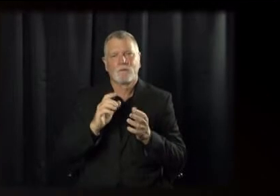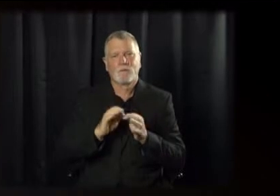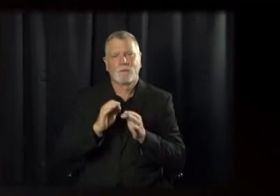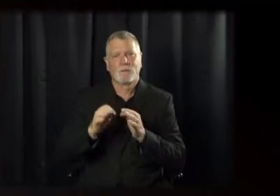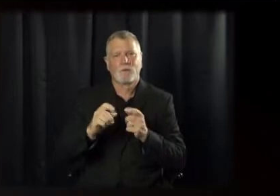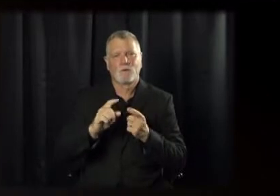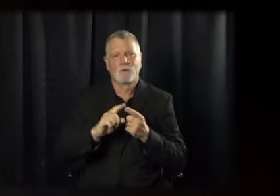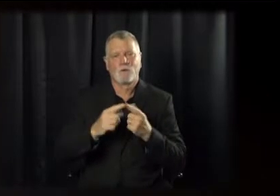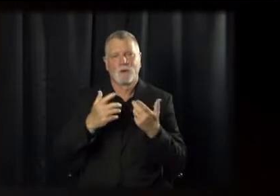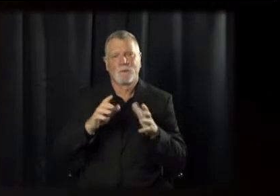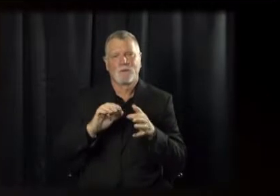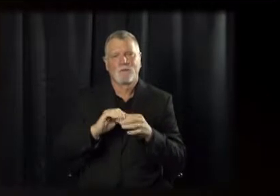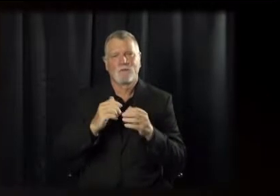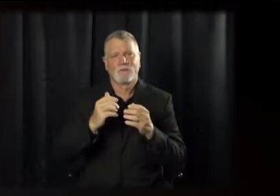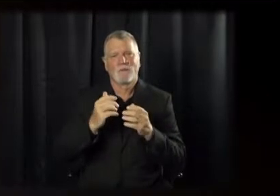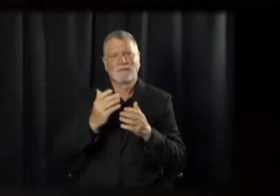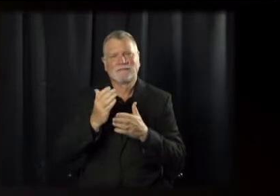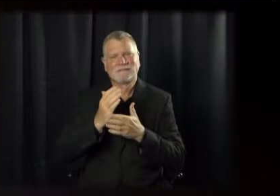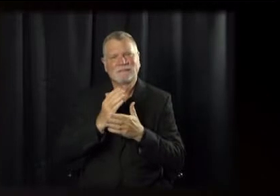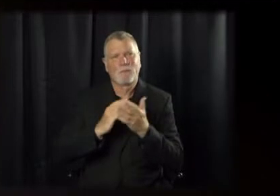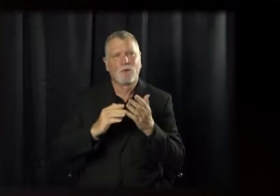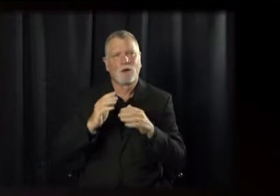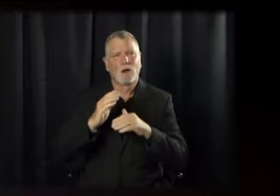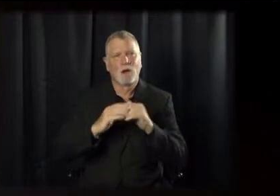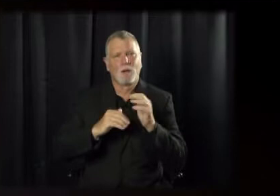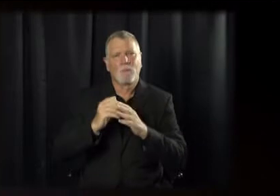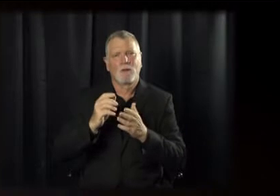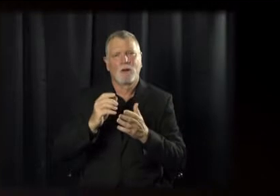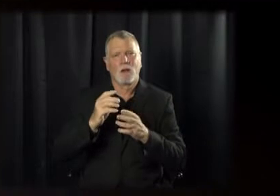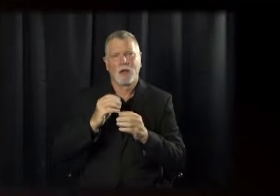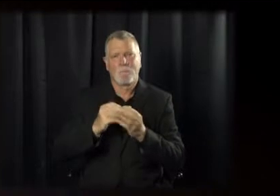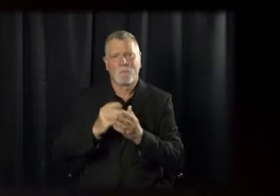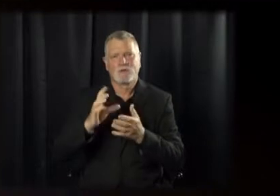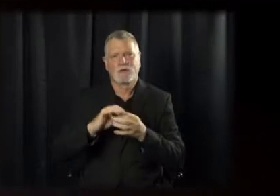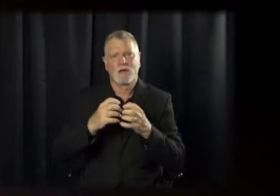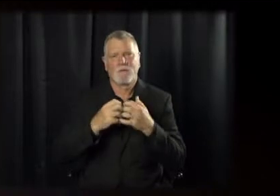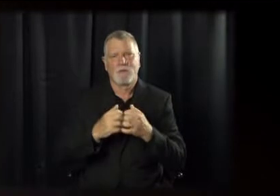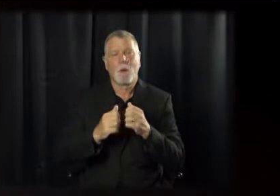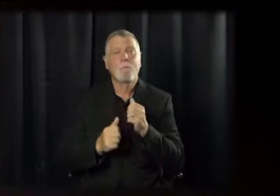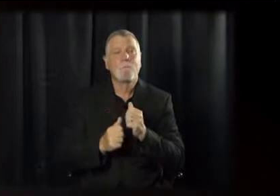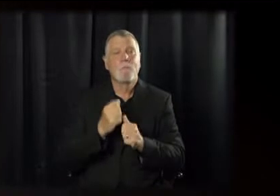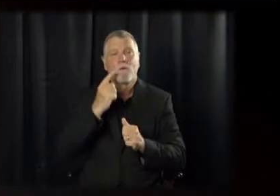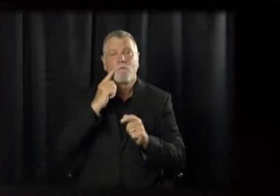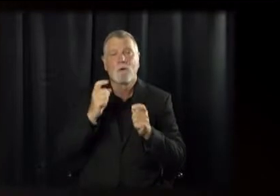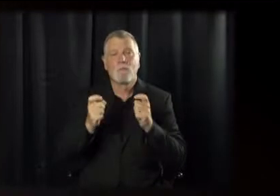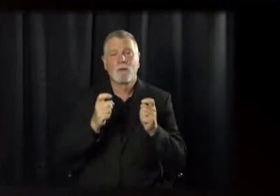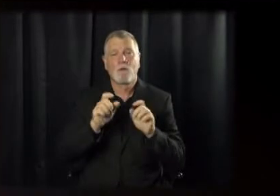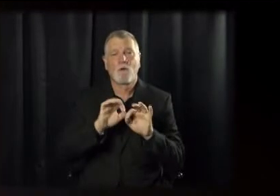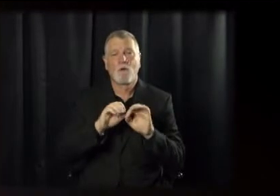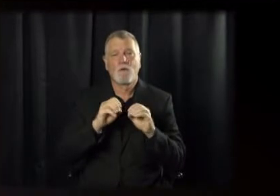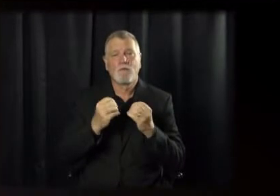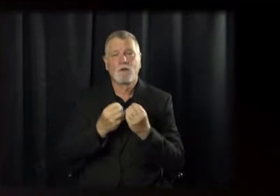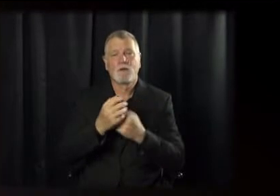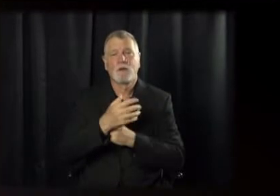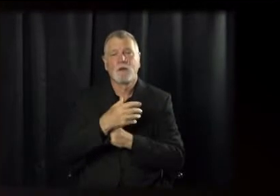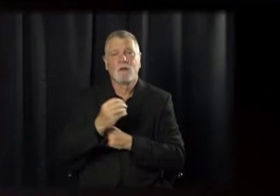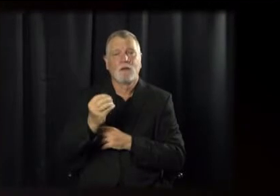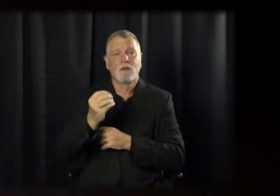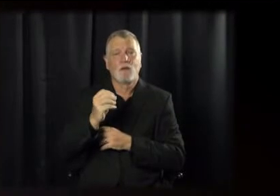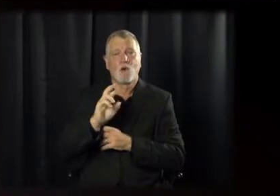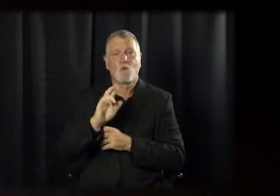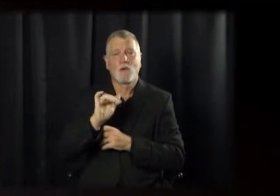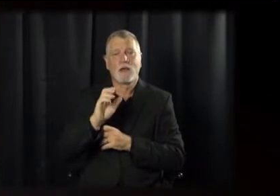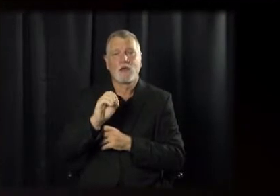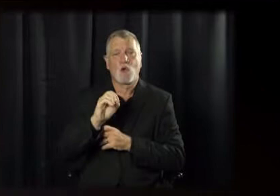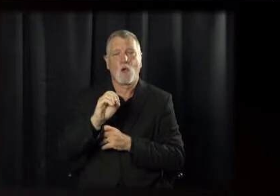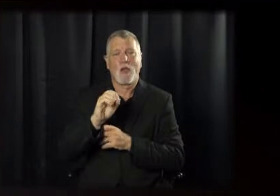funds for the completion of several construction and purchase of equipment, mostly for the administrative offices and the radiotherapy